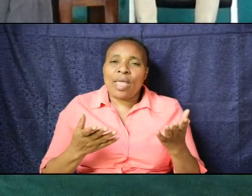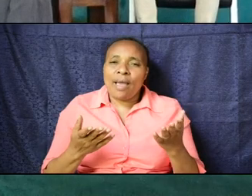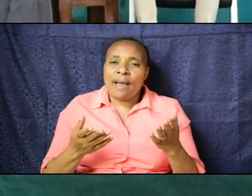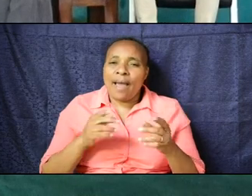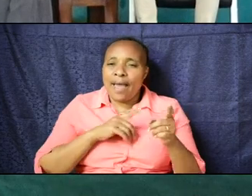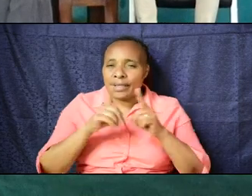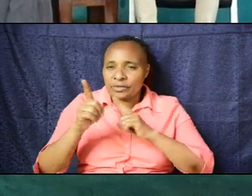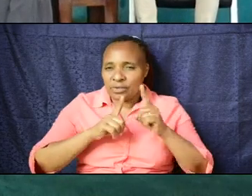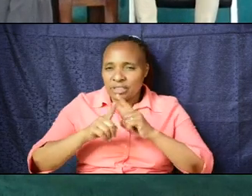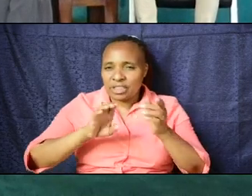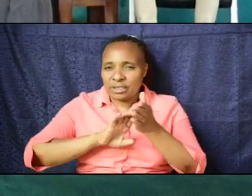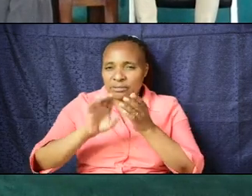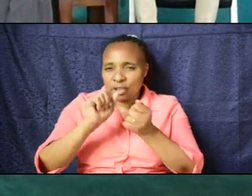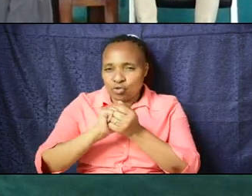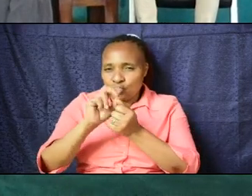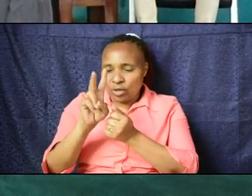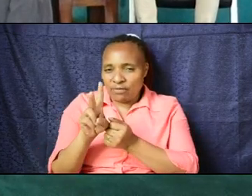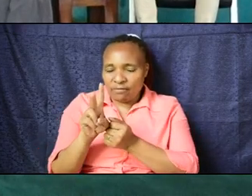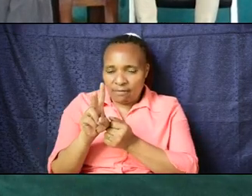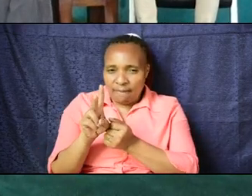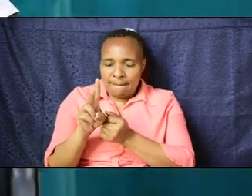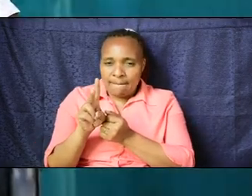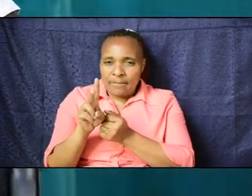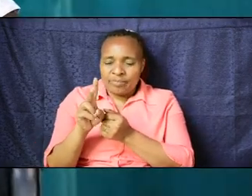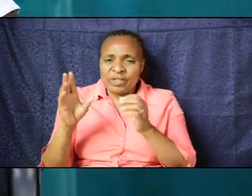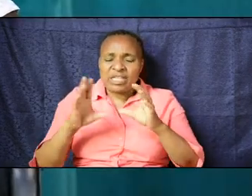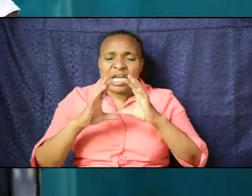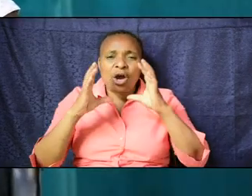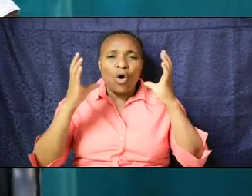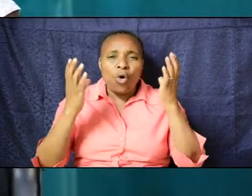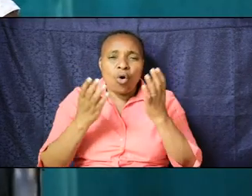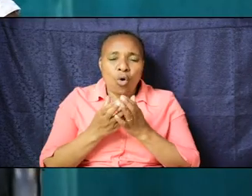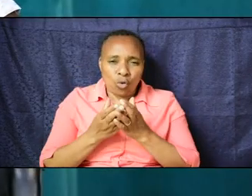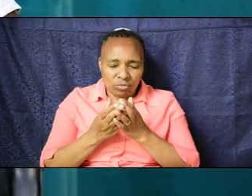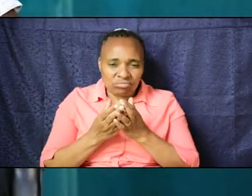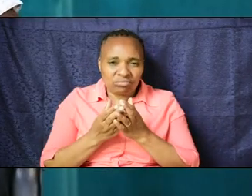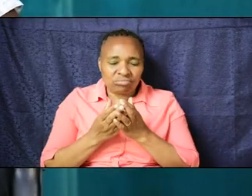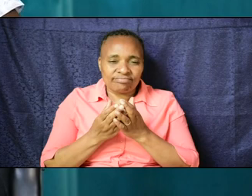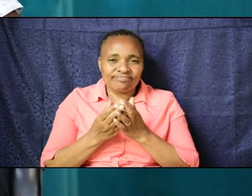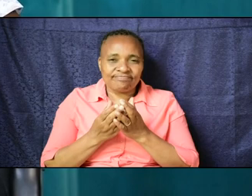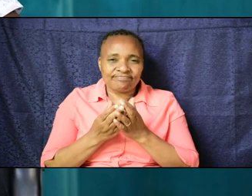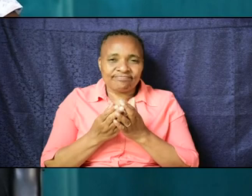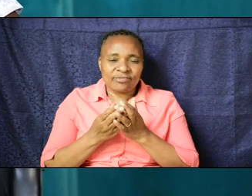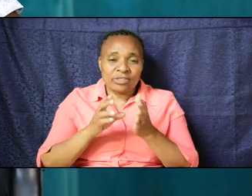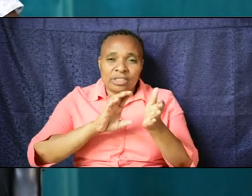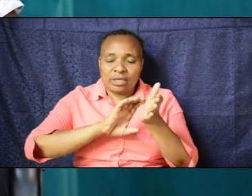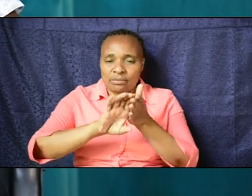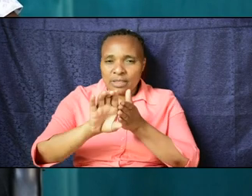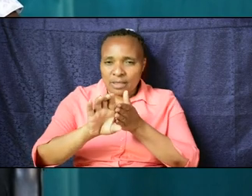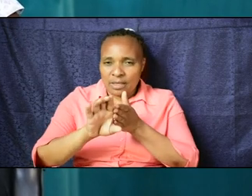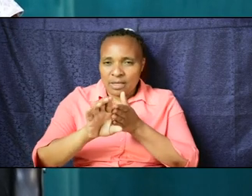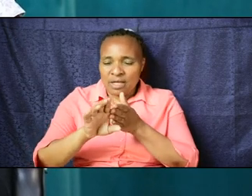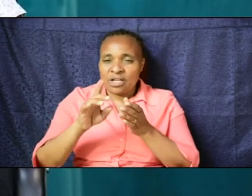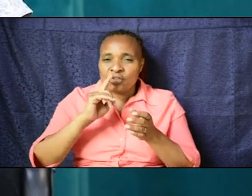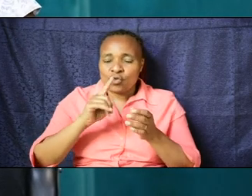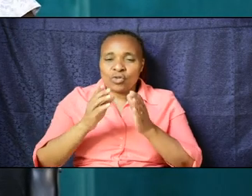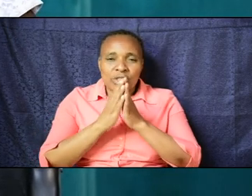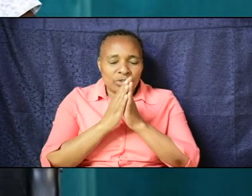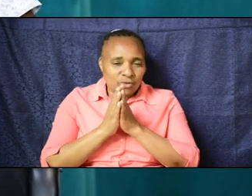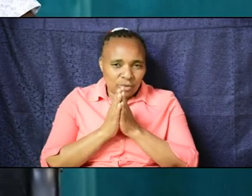of Exodus, chapter 12, the whole of that chapter. So, in this